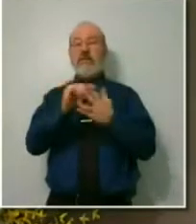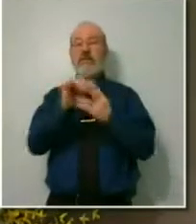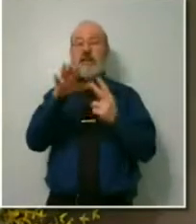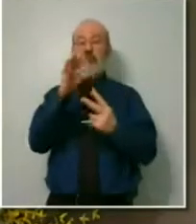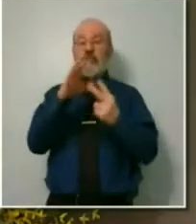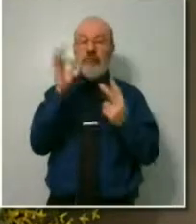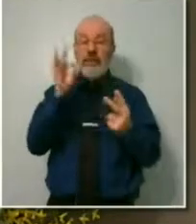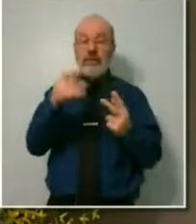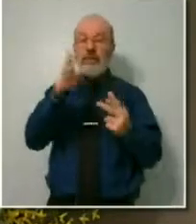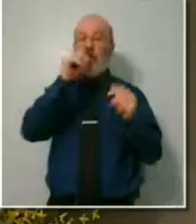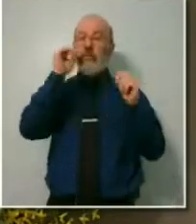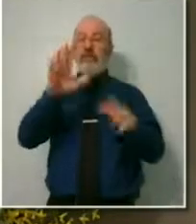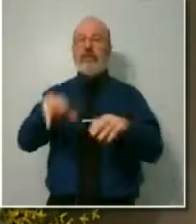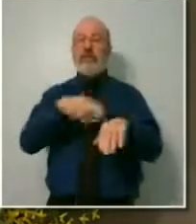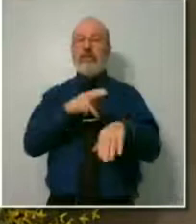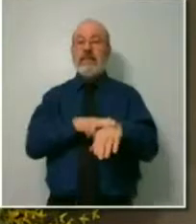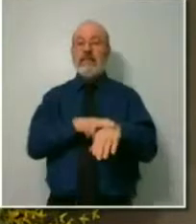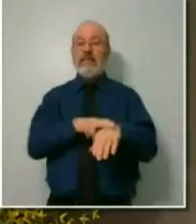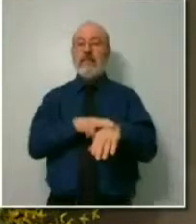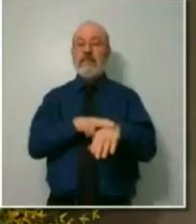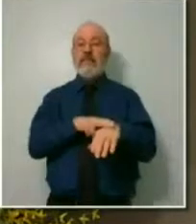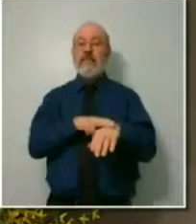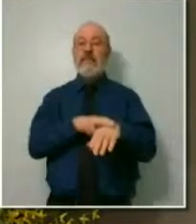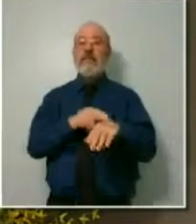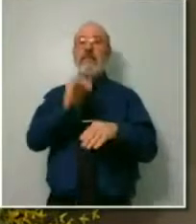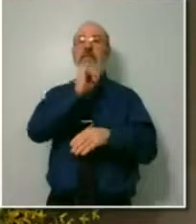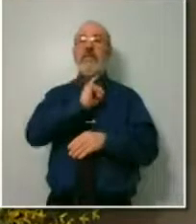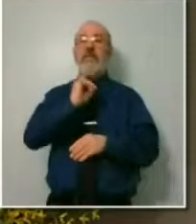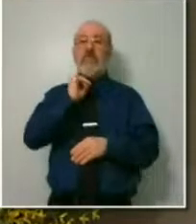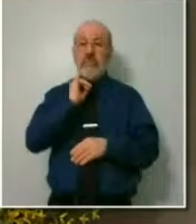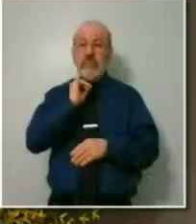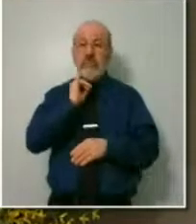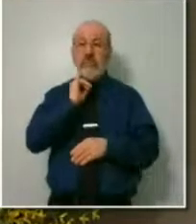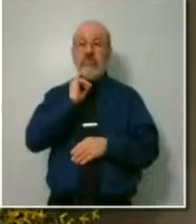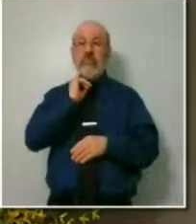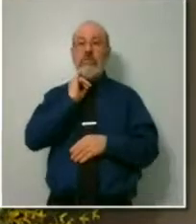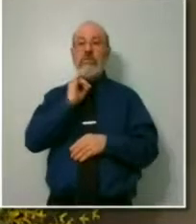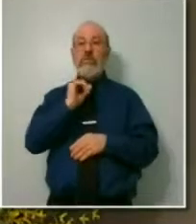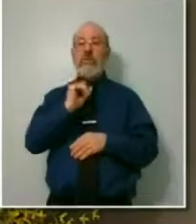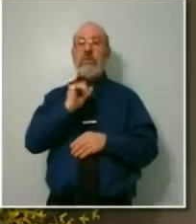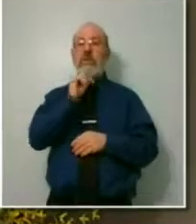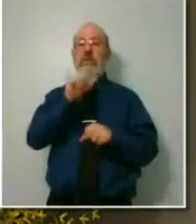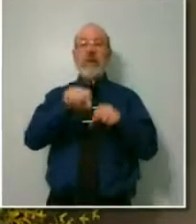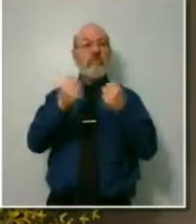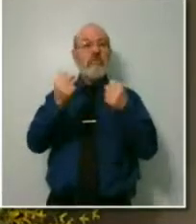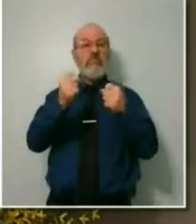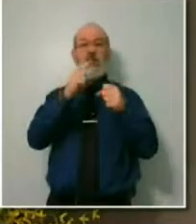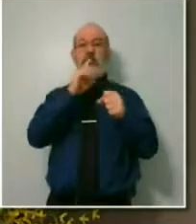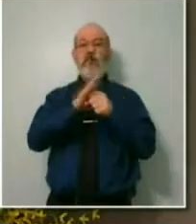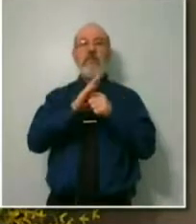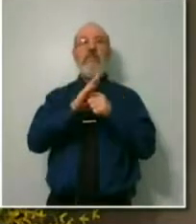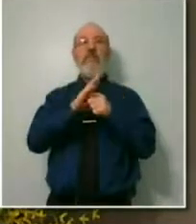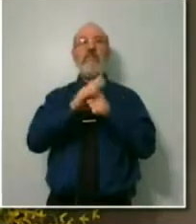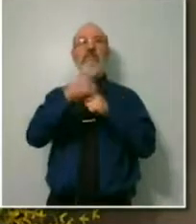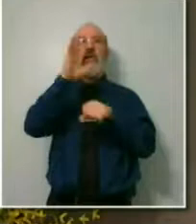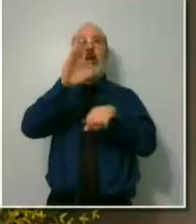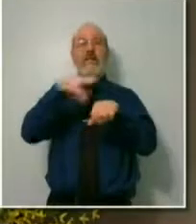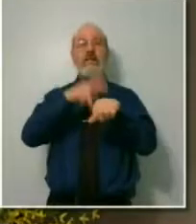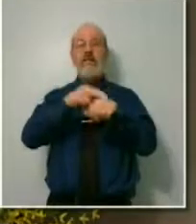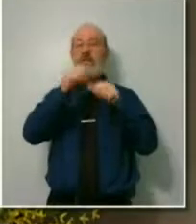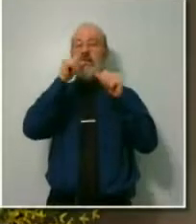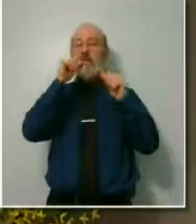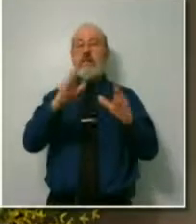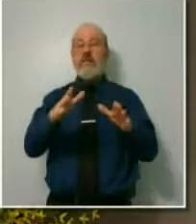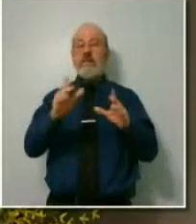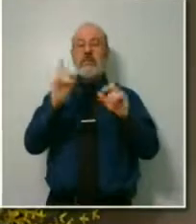nation. Israel has an unbroken covenant with God as a nation, and his blessings come to that